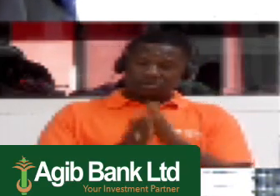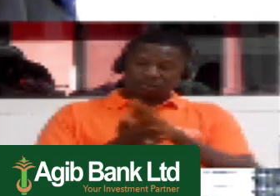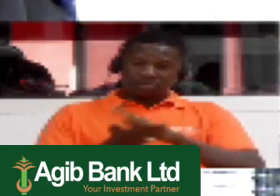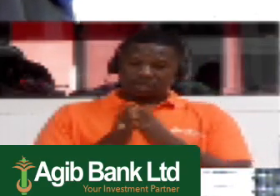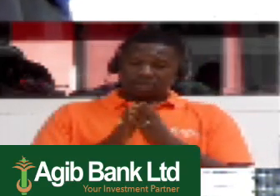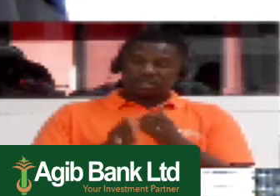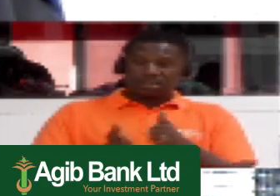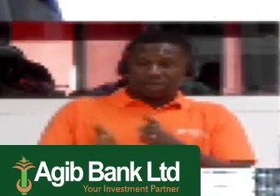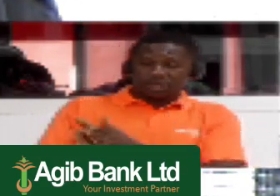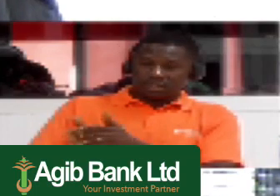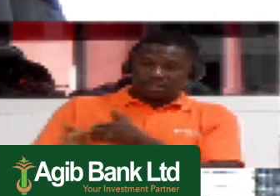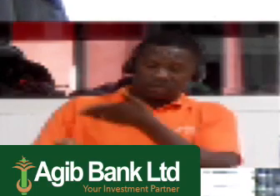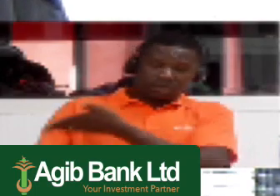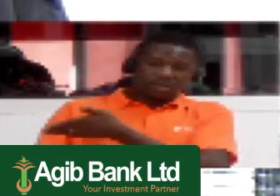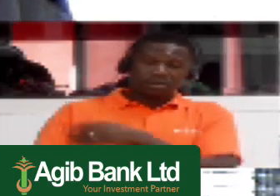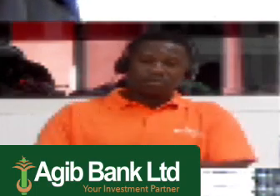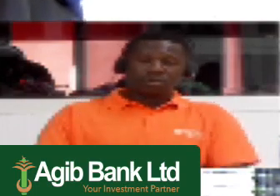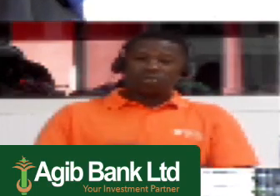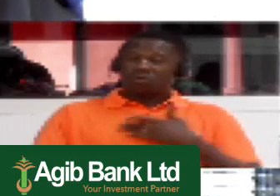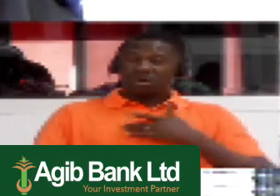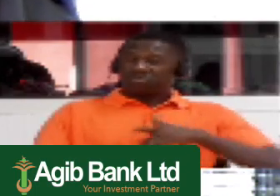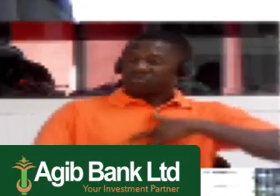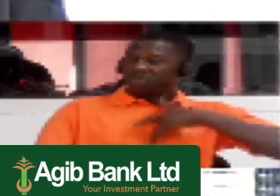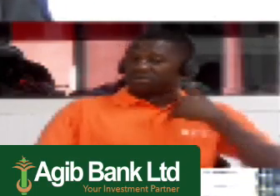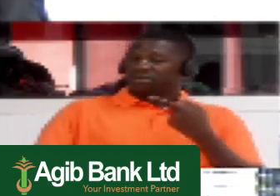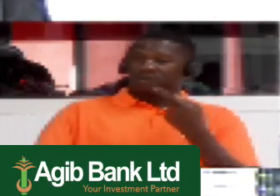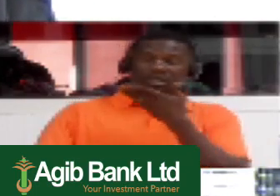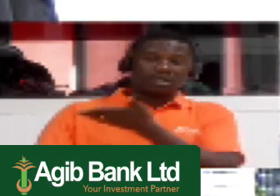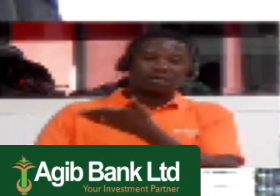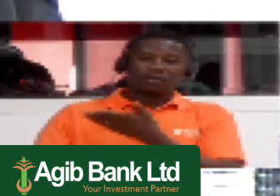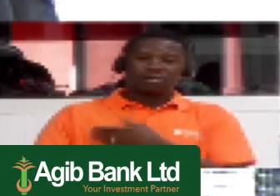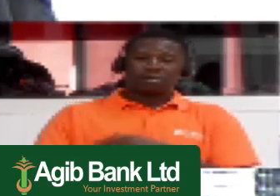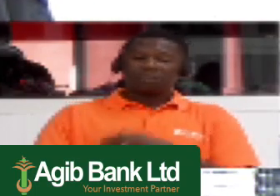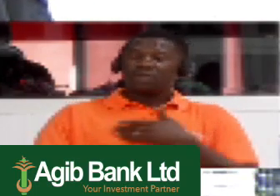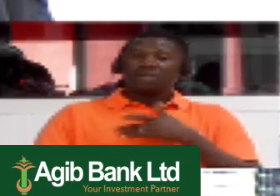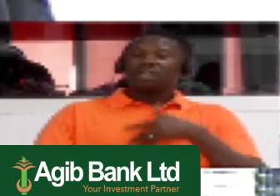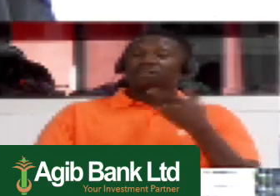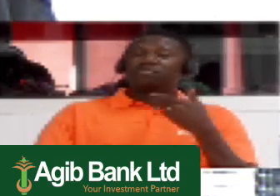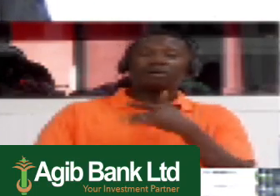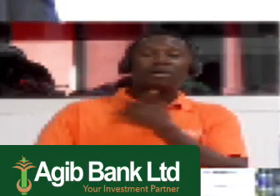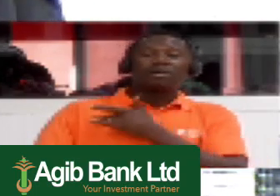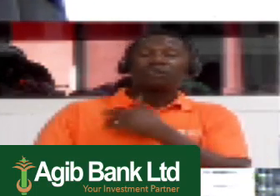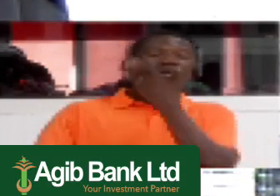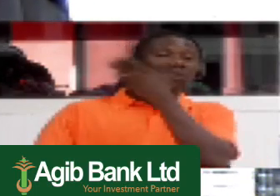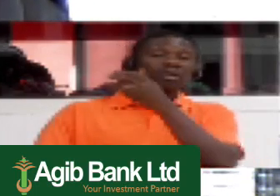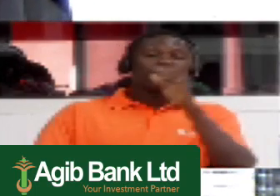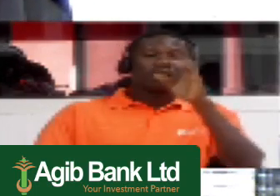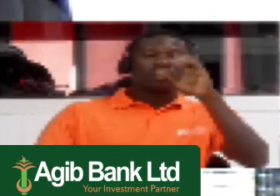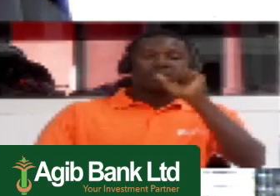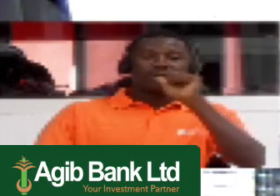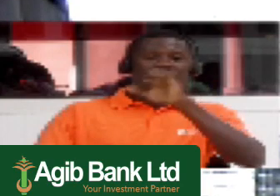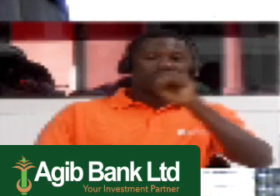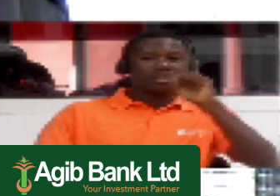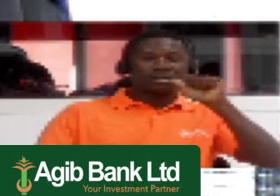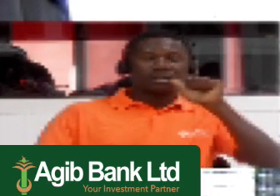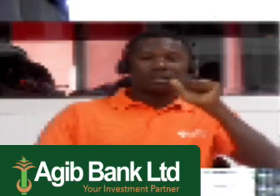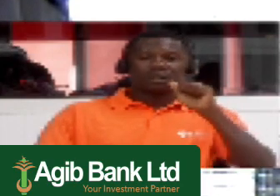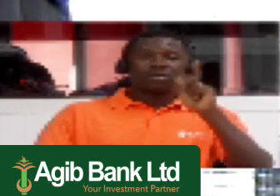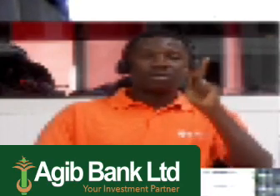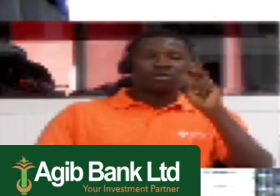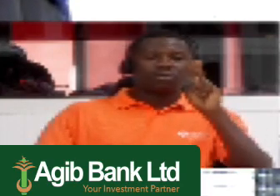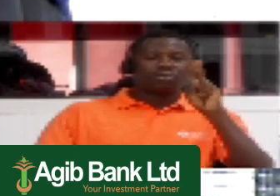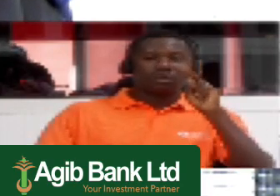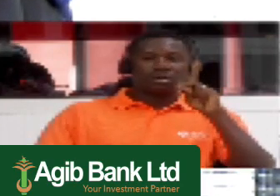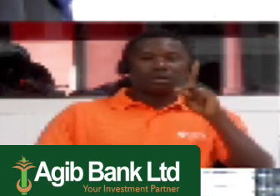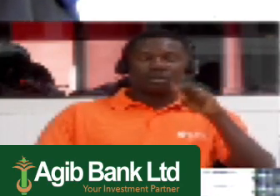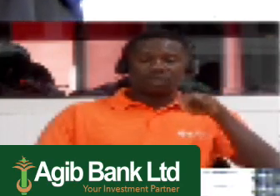dimije. Because what pained me there. Ndaka bonamfo Kasakunda. I lived all the way from Kasakunda. Ni benchikala ba ondeleka subujano ge ni